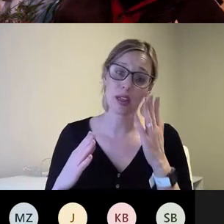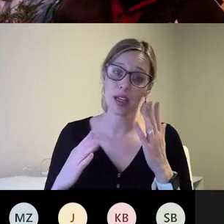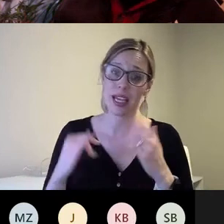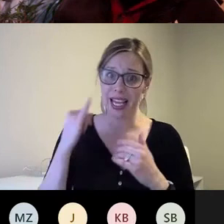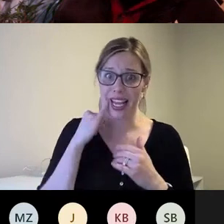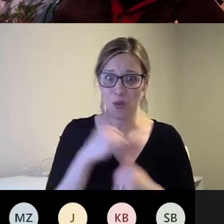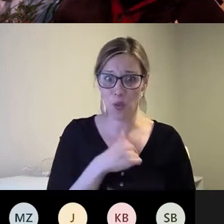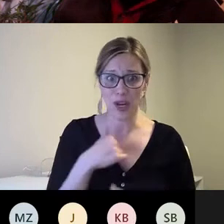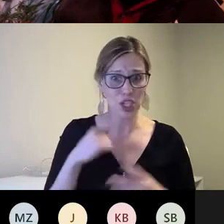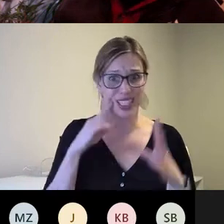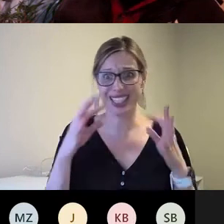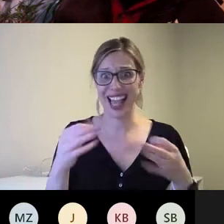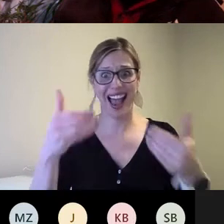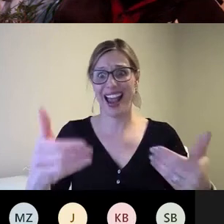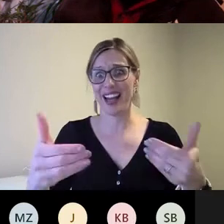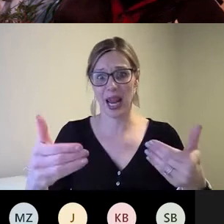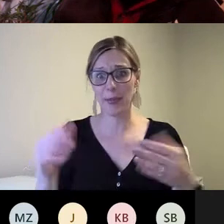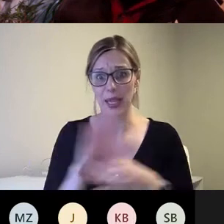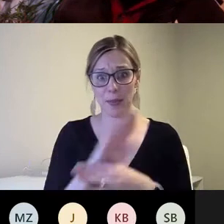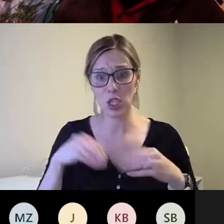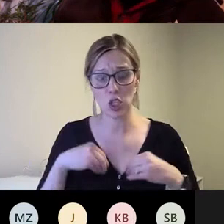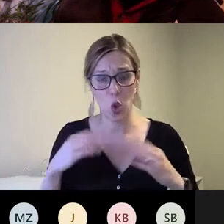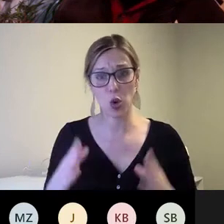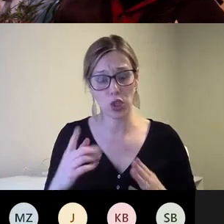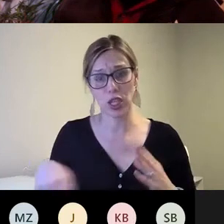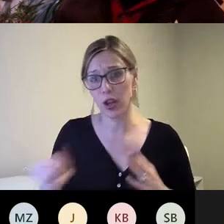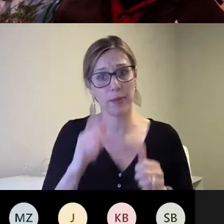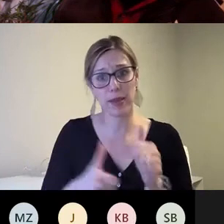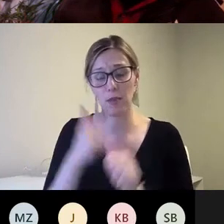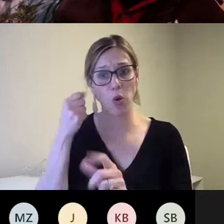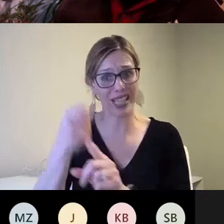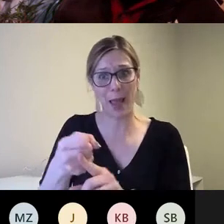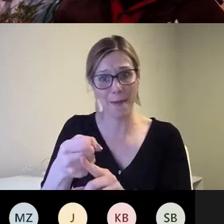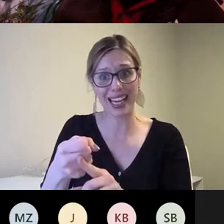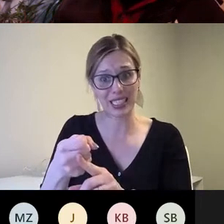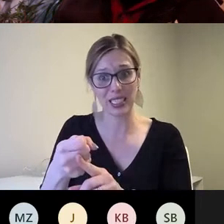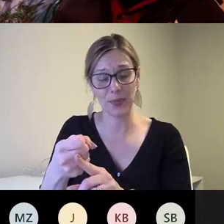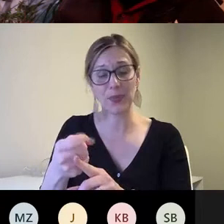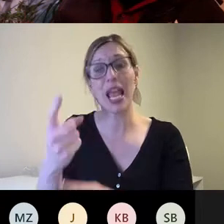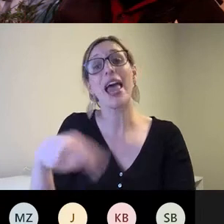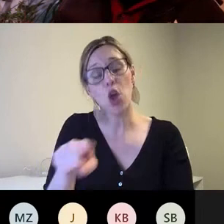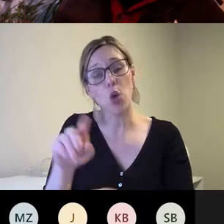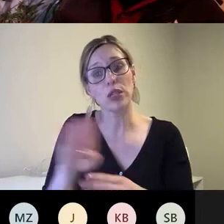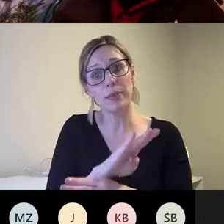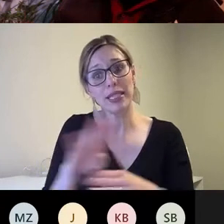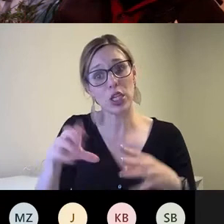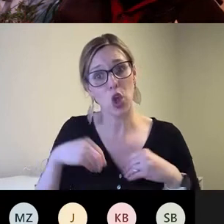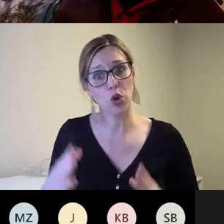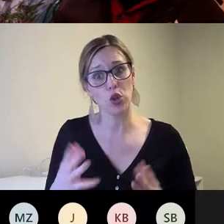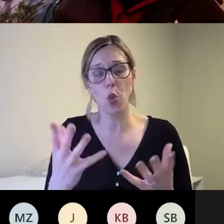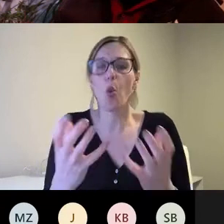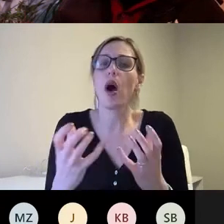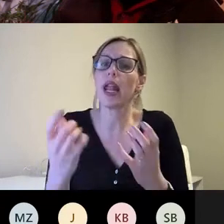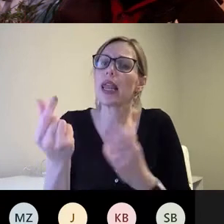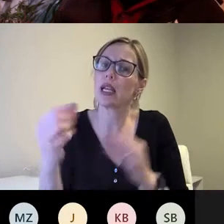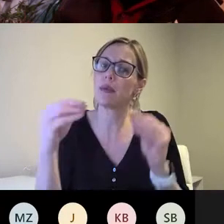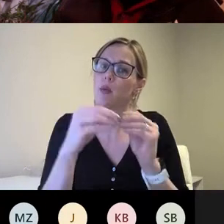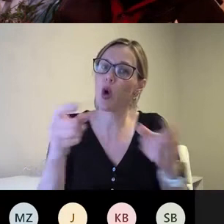that we decided, would probably be more, they would like it more if they had a little bit more control over